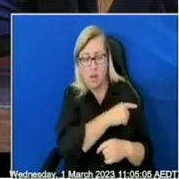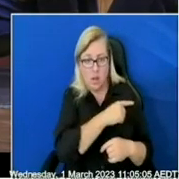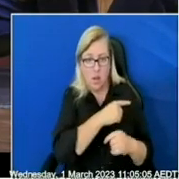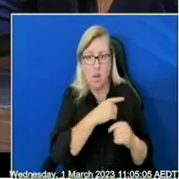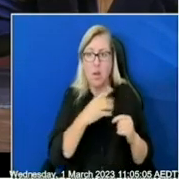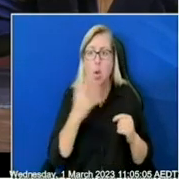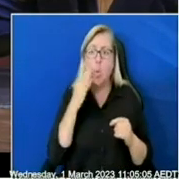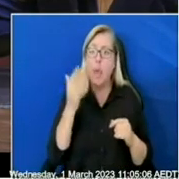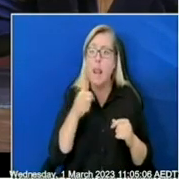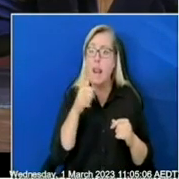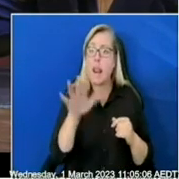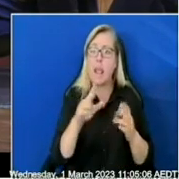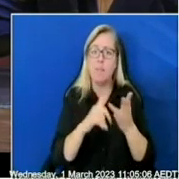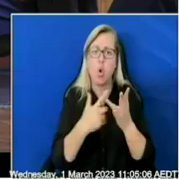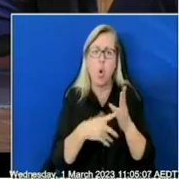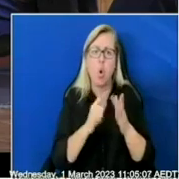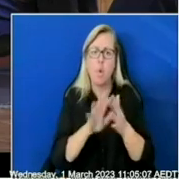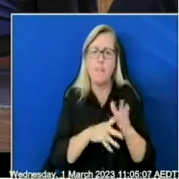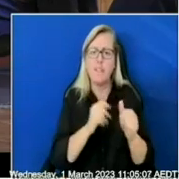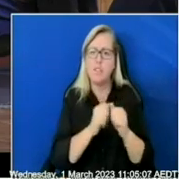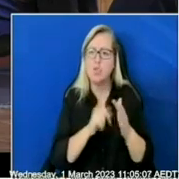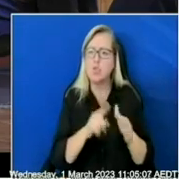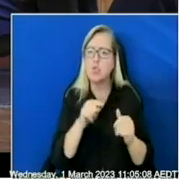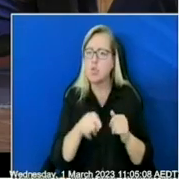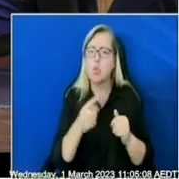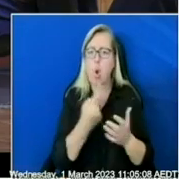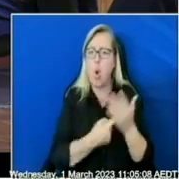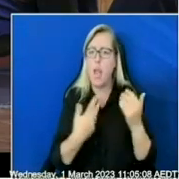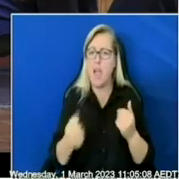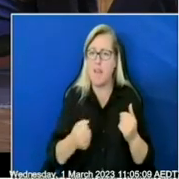£17? Yeah, I can't remember. So we don't need accumulation.